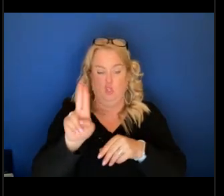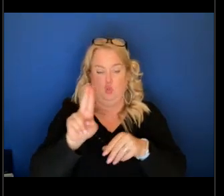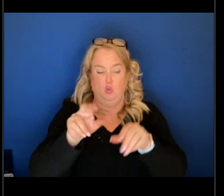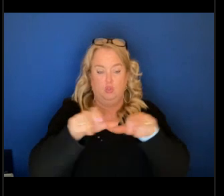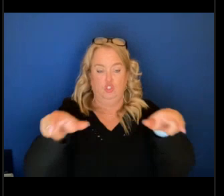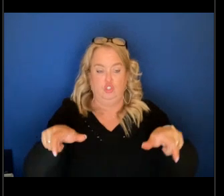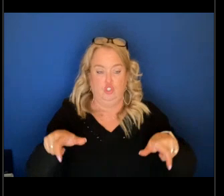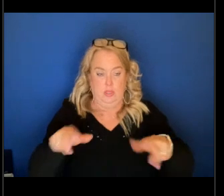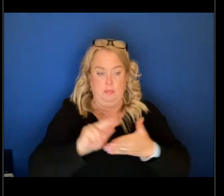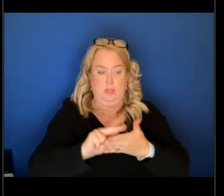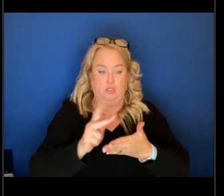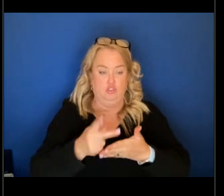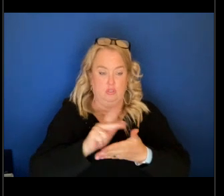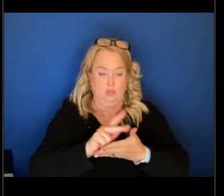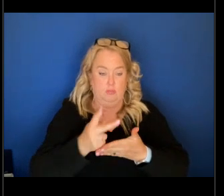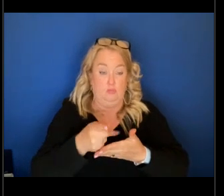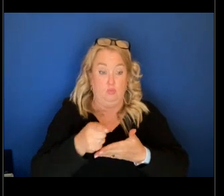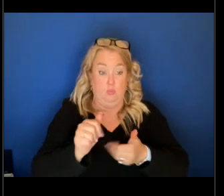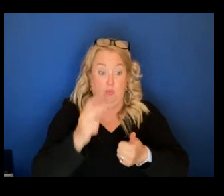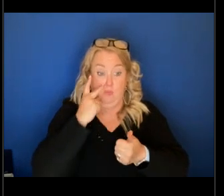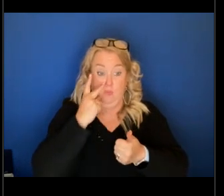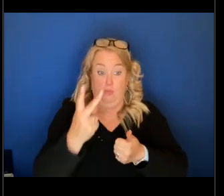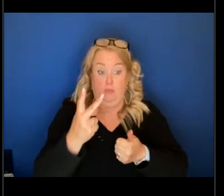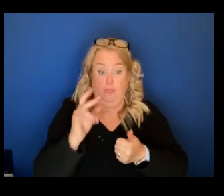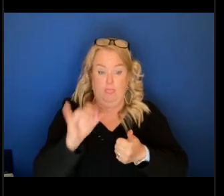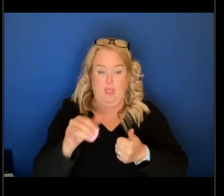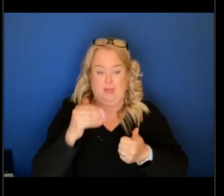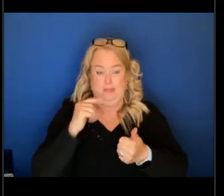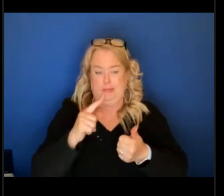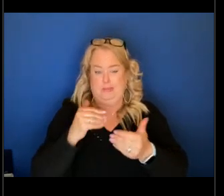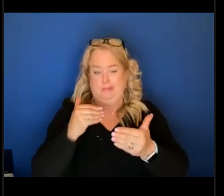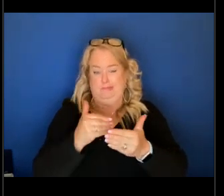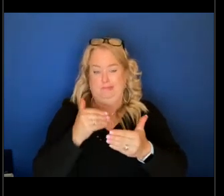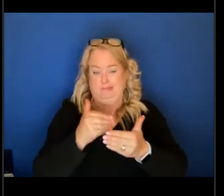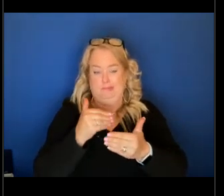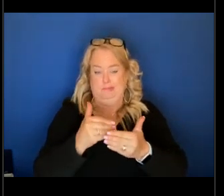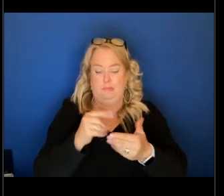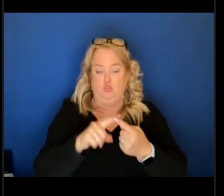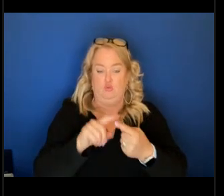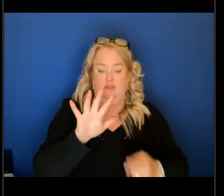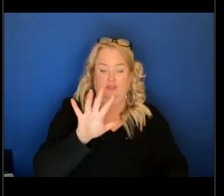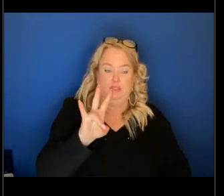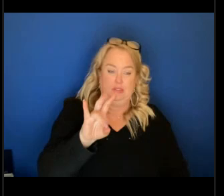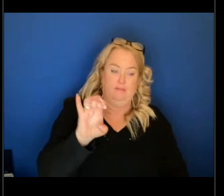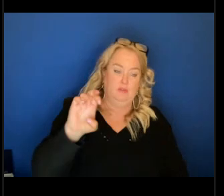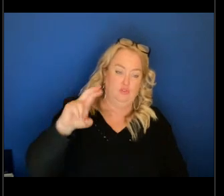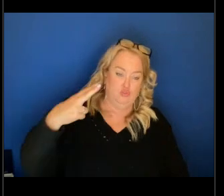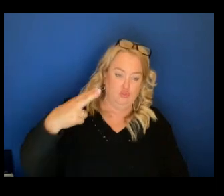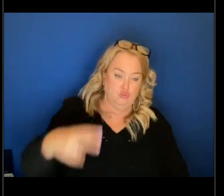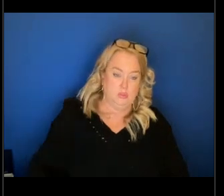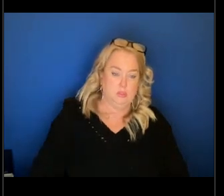measurement of the space in that kitchen is coming in just short of 57 inches.